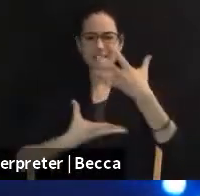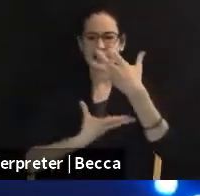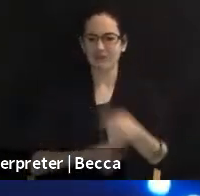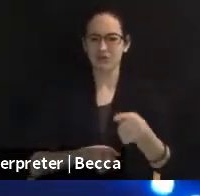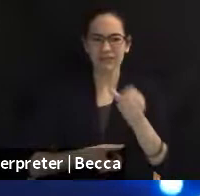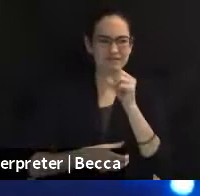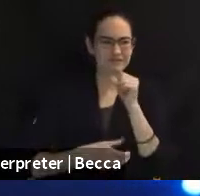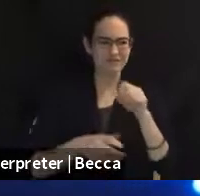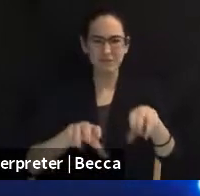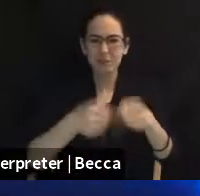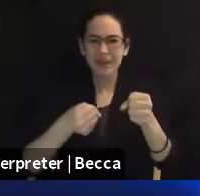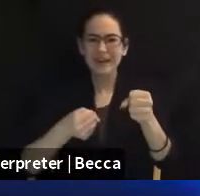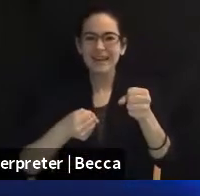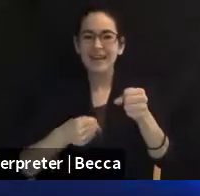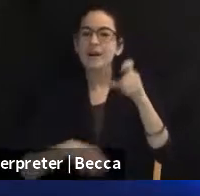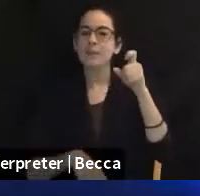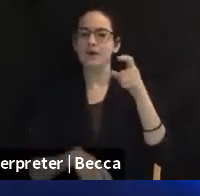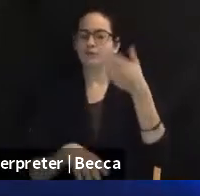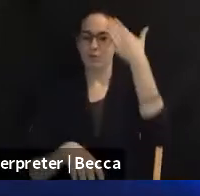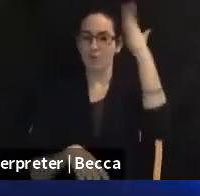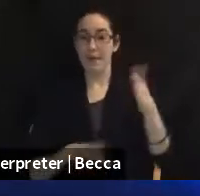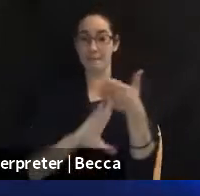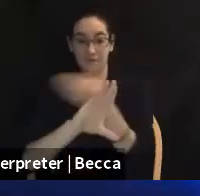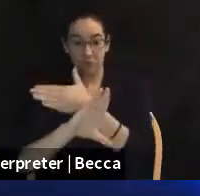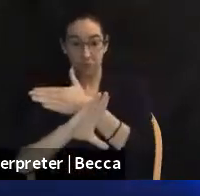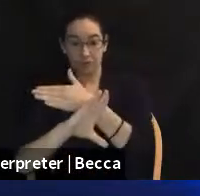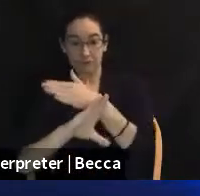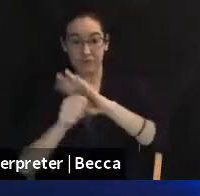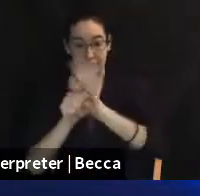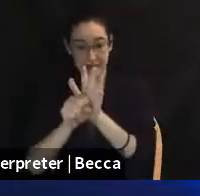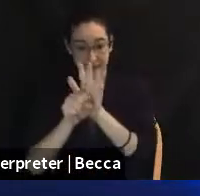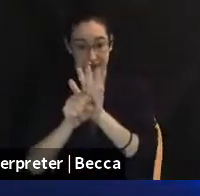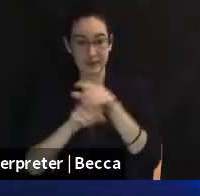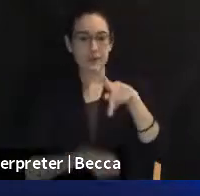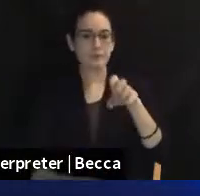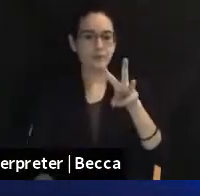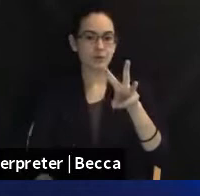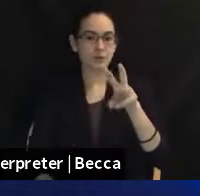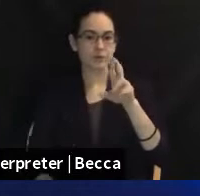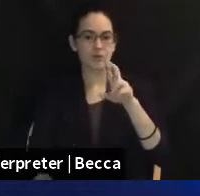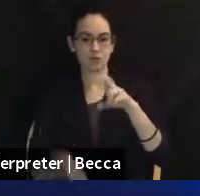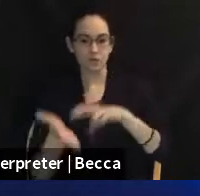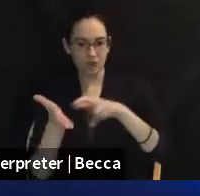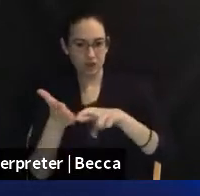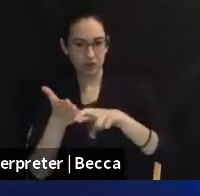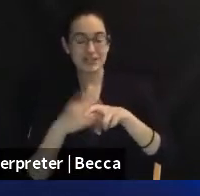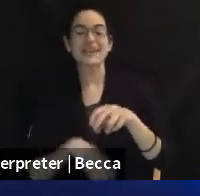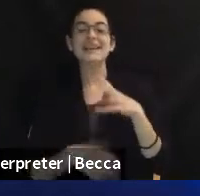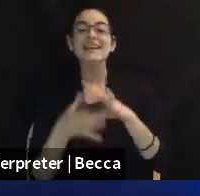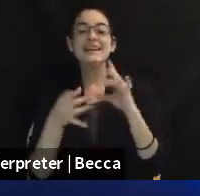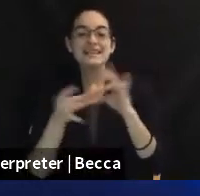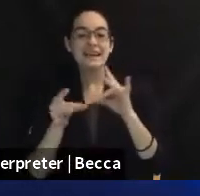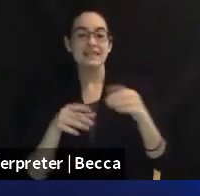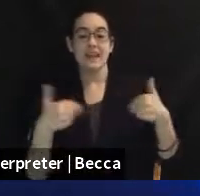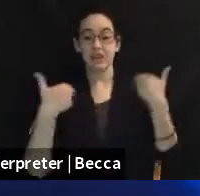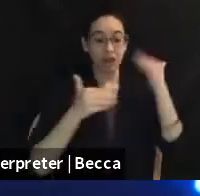happen. But you gotta know before the pandemic, Pew Research had a lot of studies going on, and they found that 71% of young